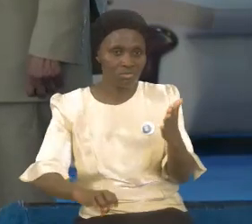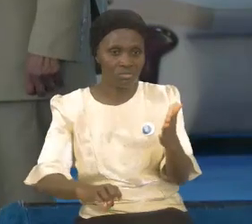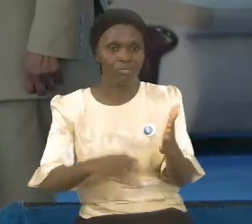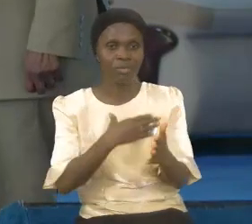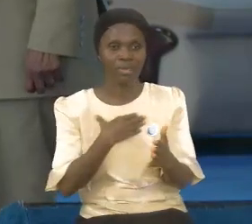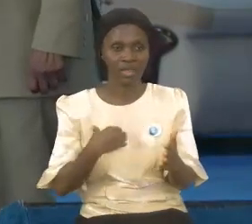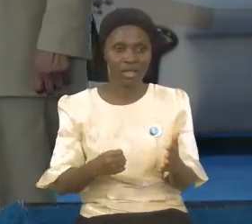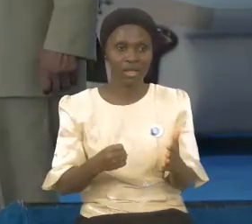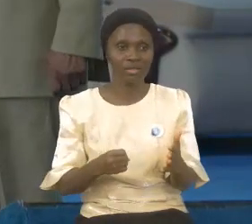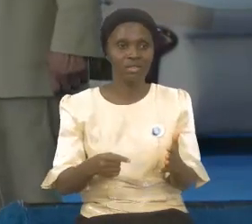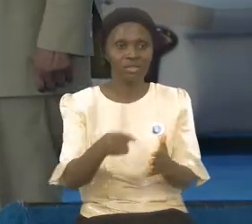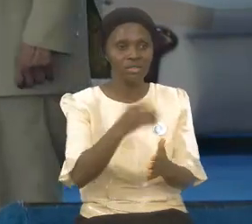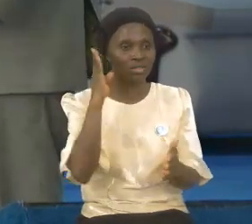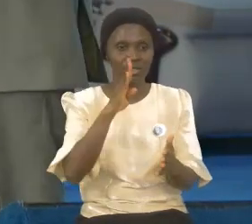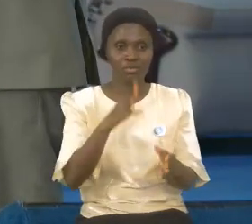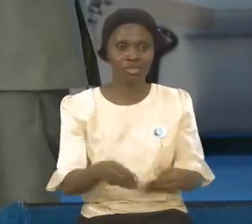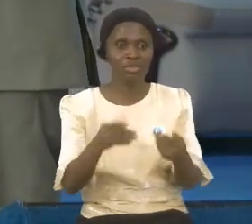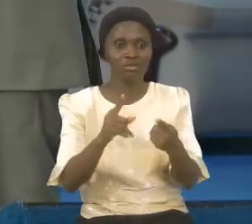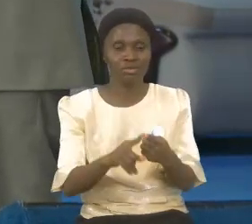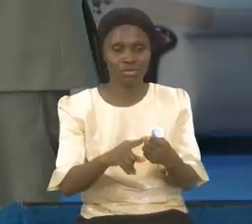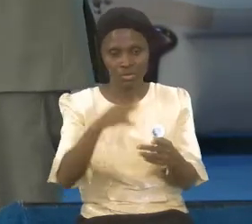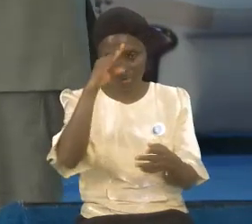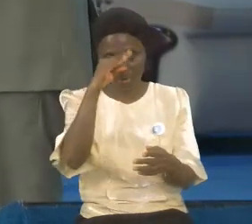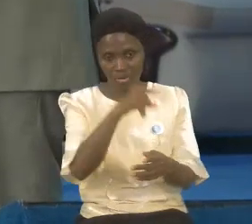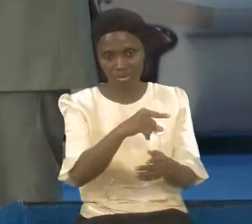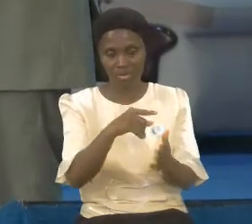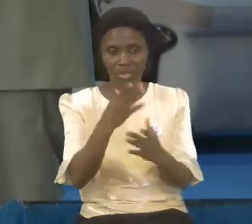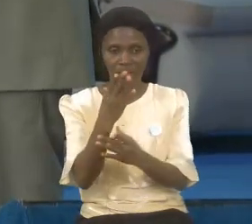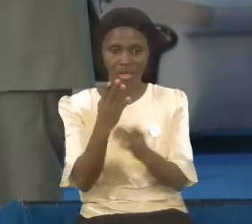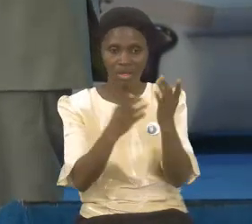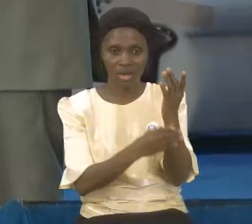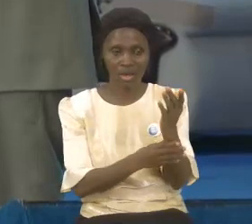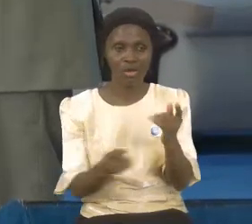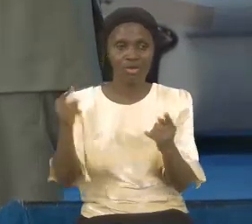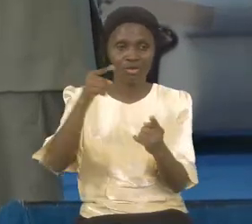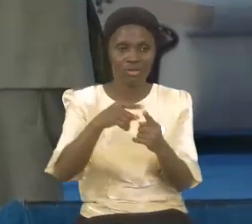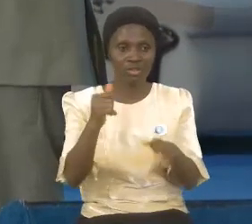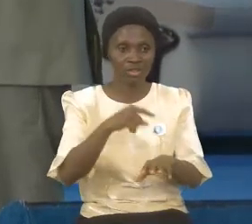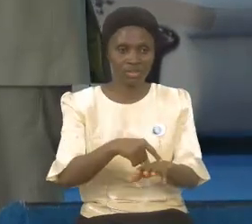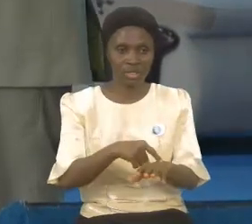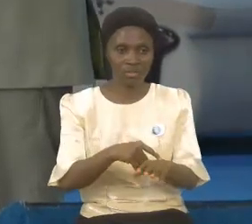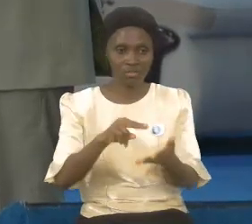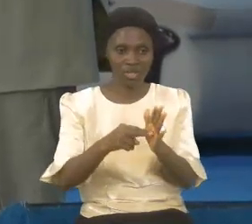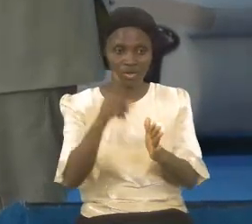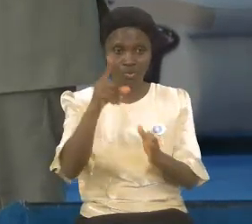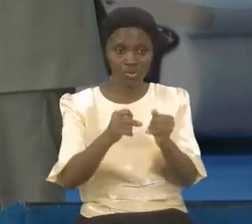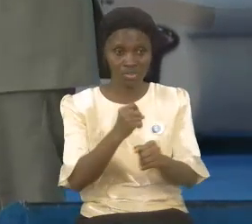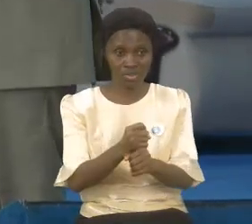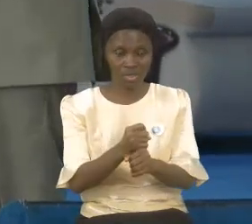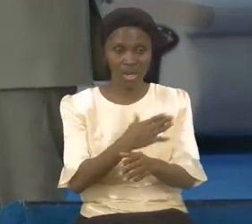his hand until, look at this, a time, 1 year, and